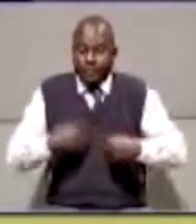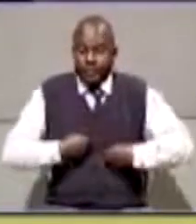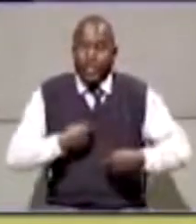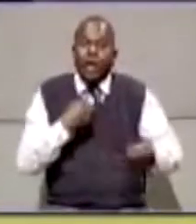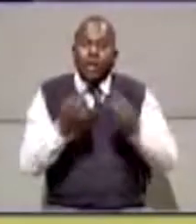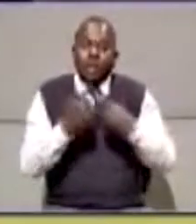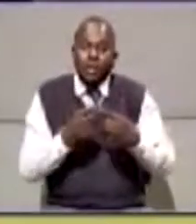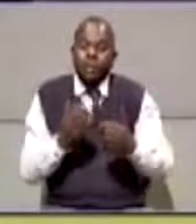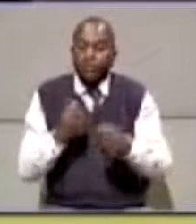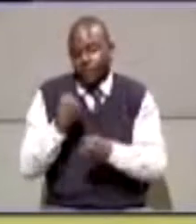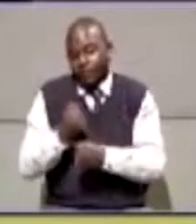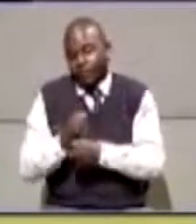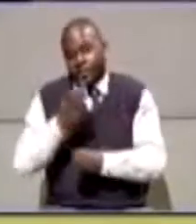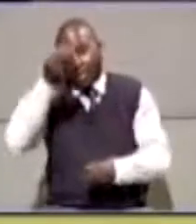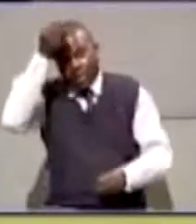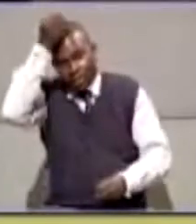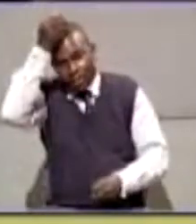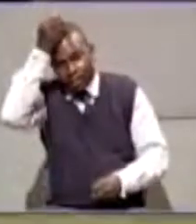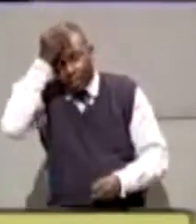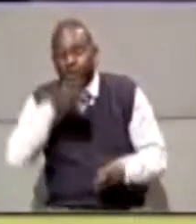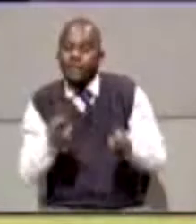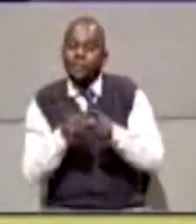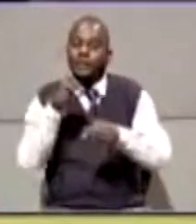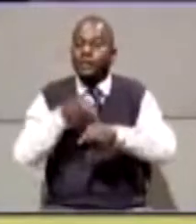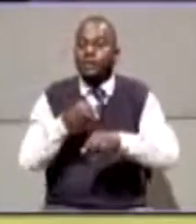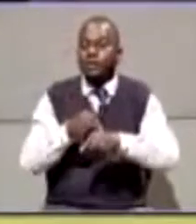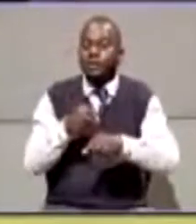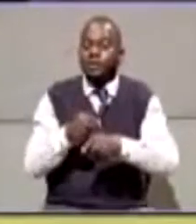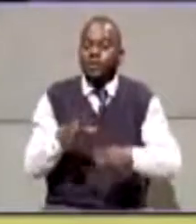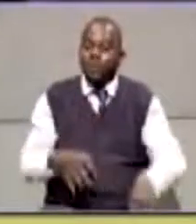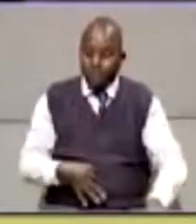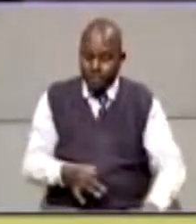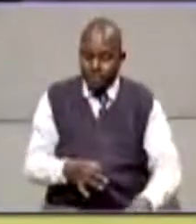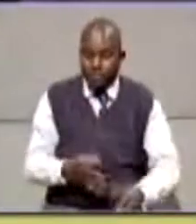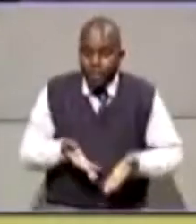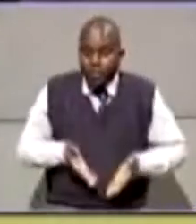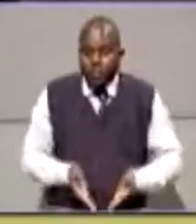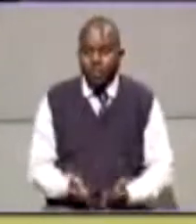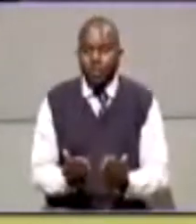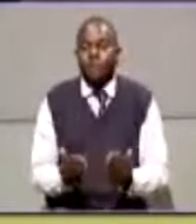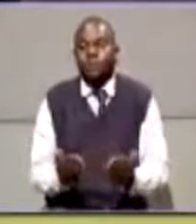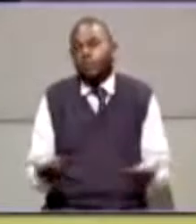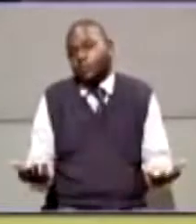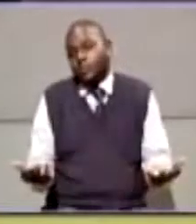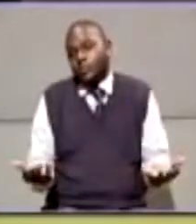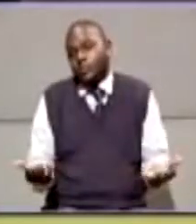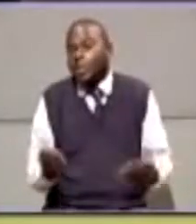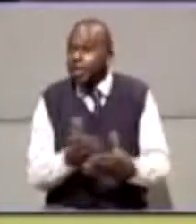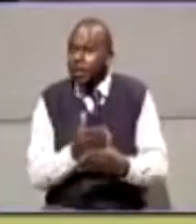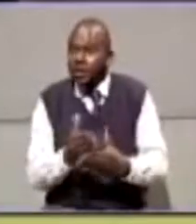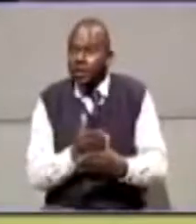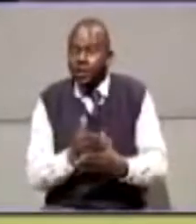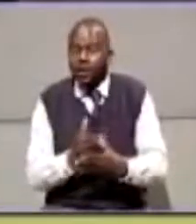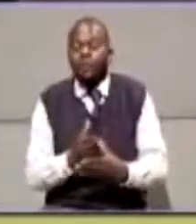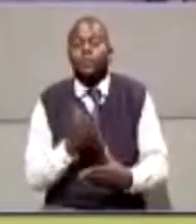as I talk, I'm working as a nurse at the same time as a midwife. So that gap